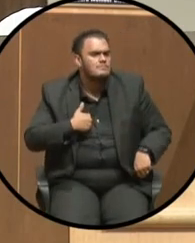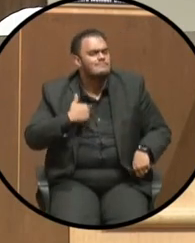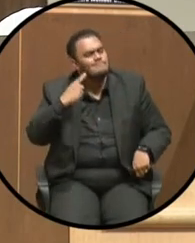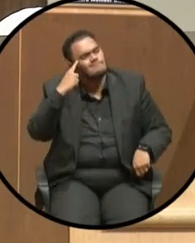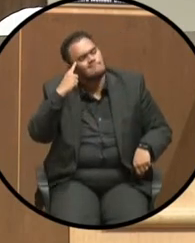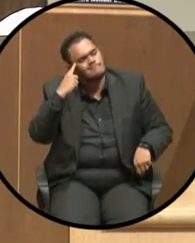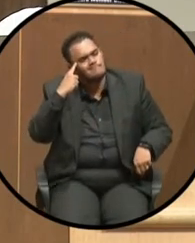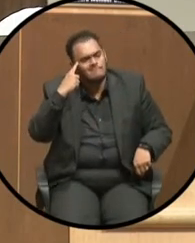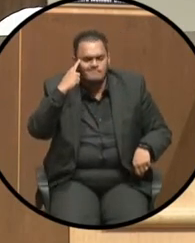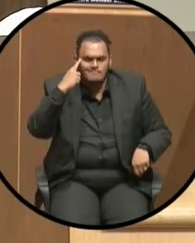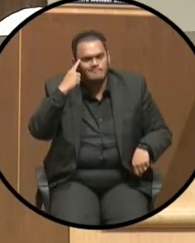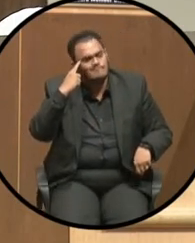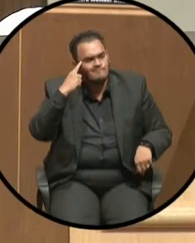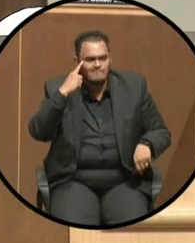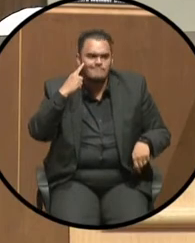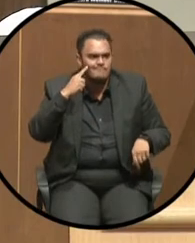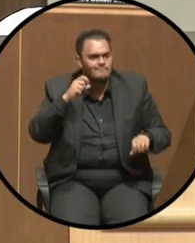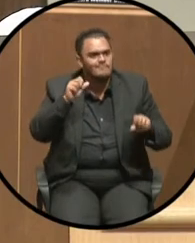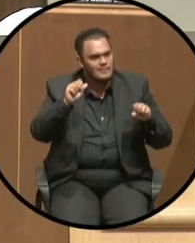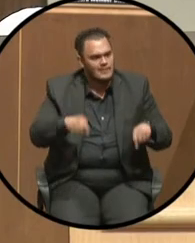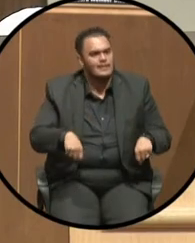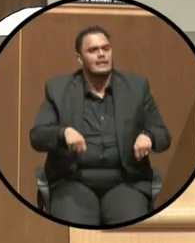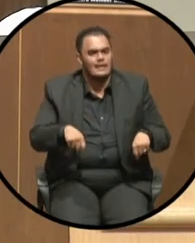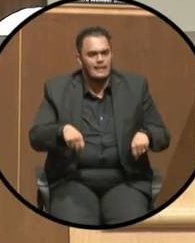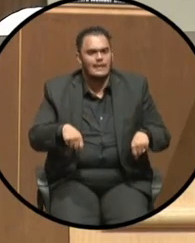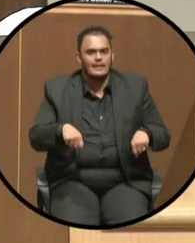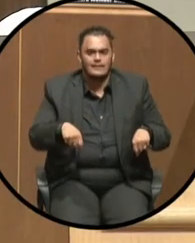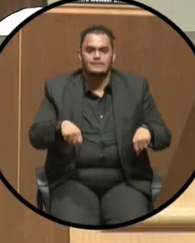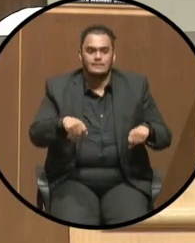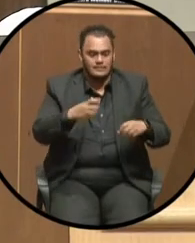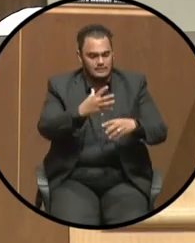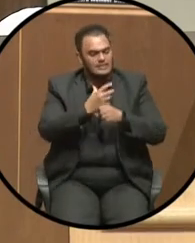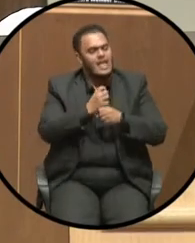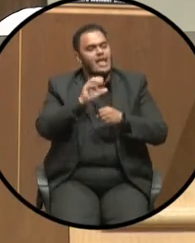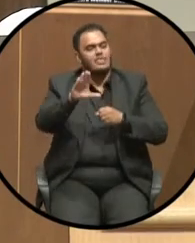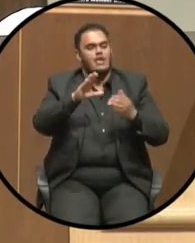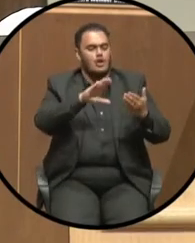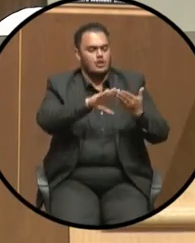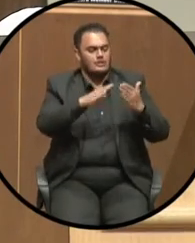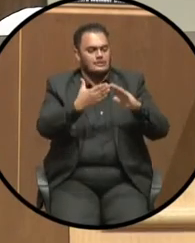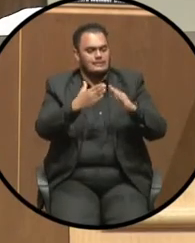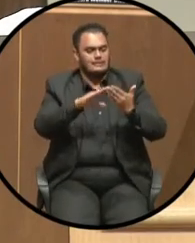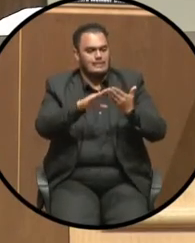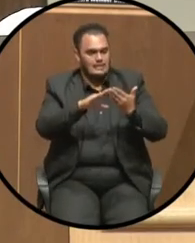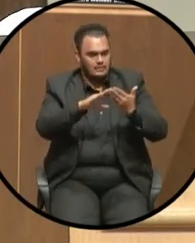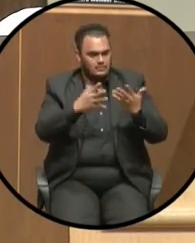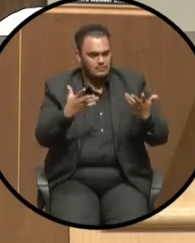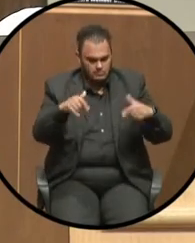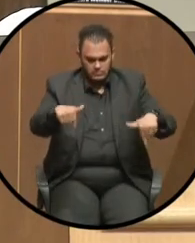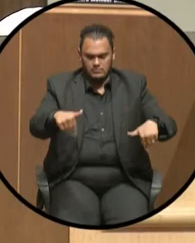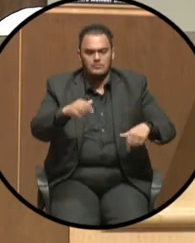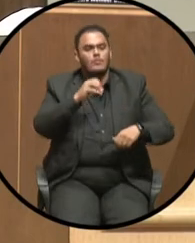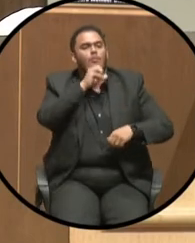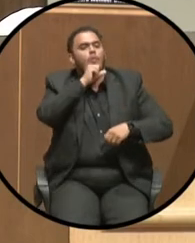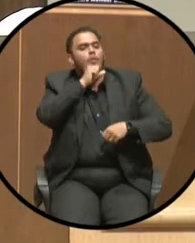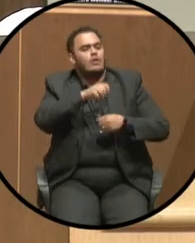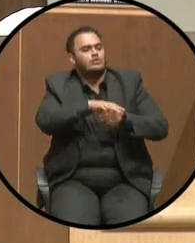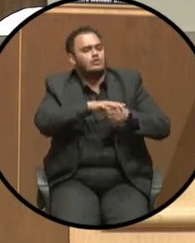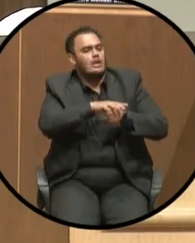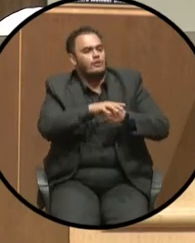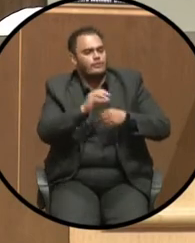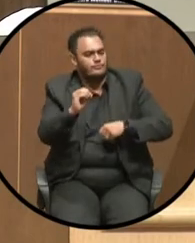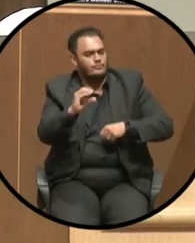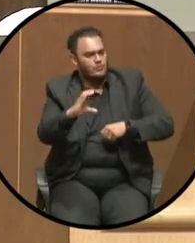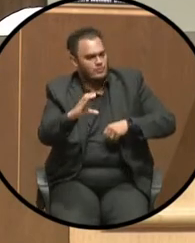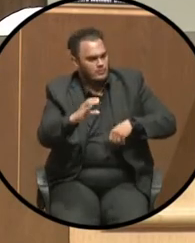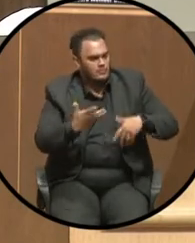get the city, because this is Orange County, we can at least get that, because there may be people who are